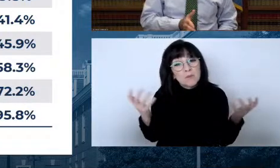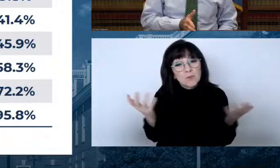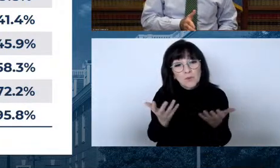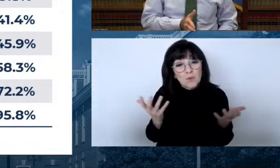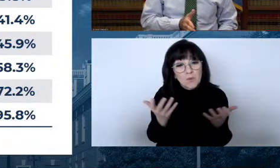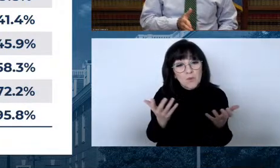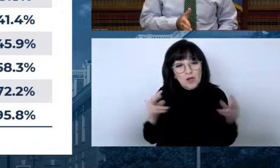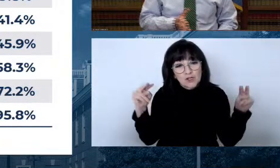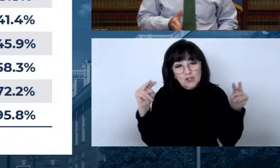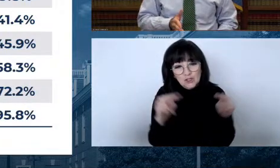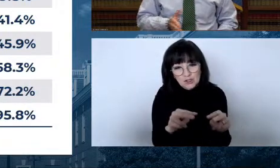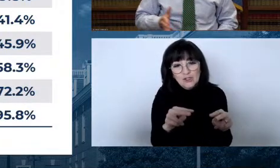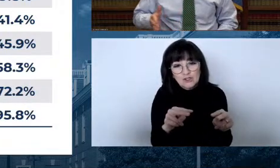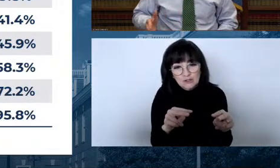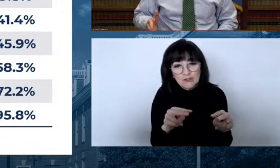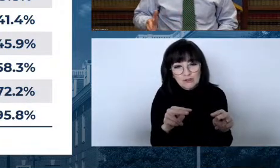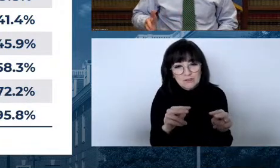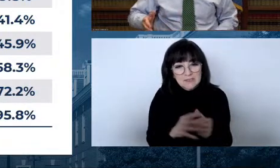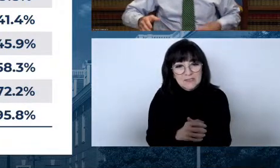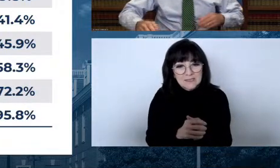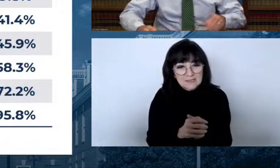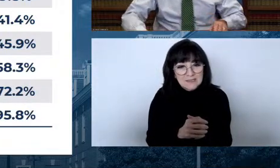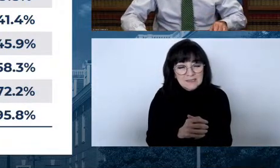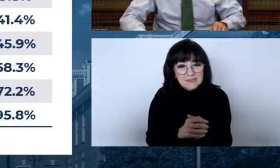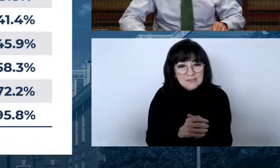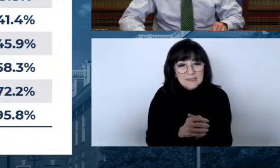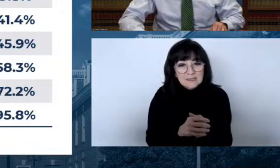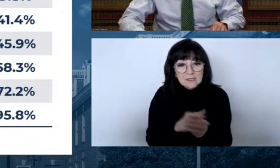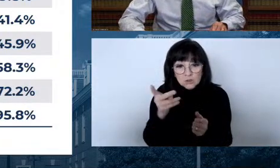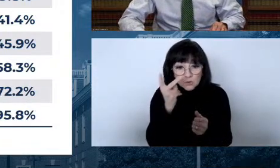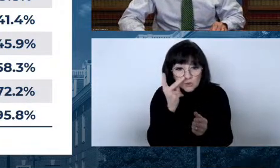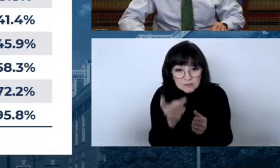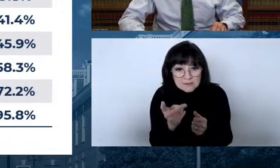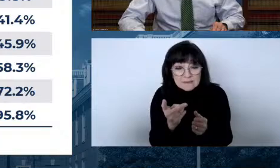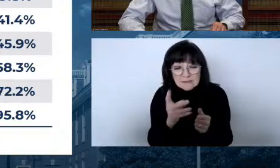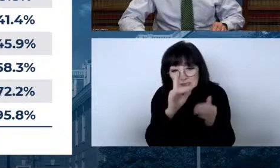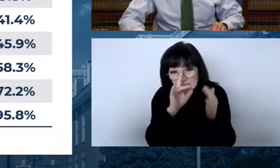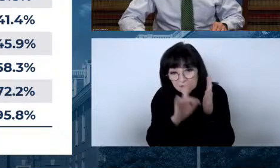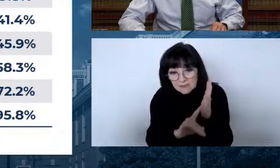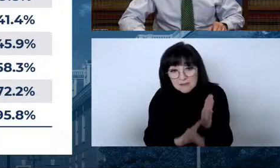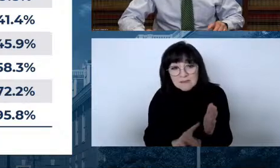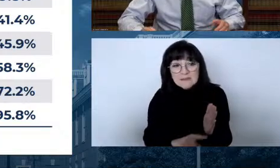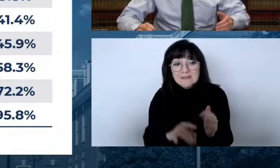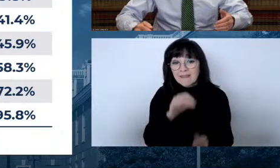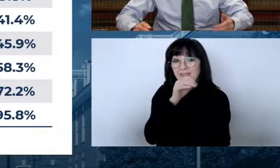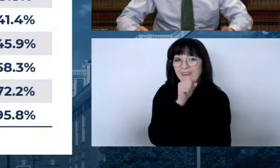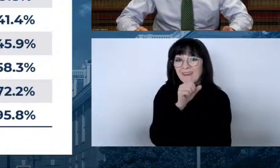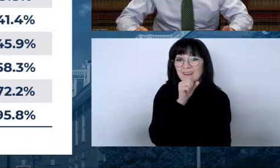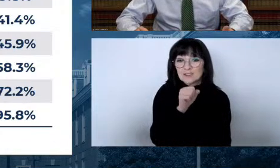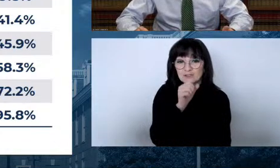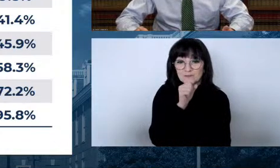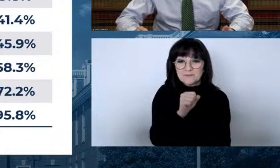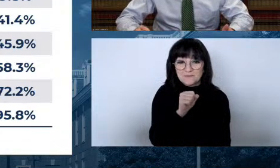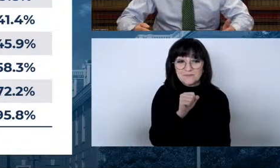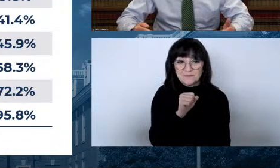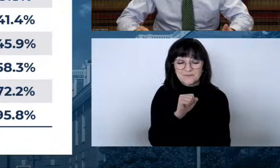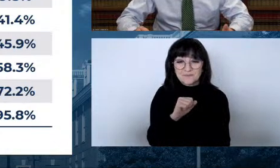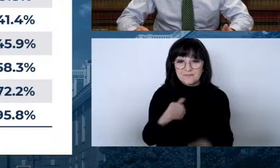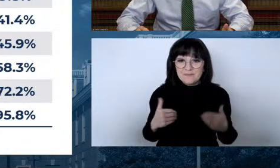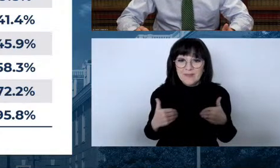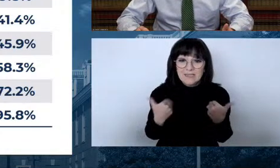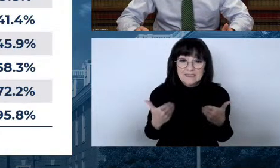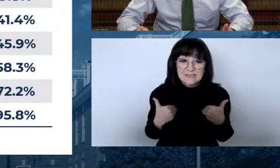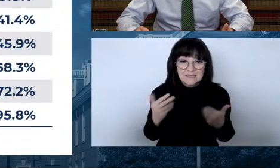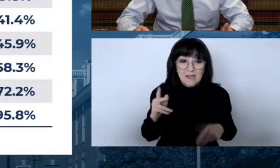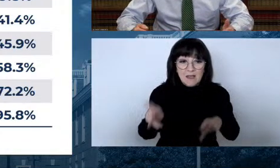both and geographically and in terms of age demographics, in our young adult group, say